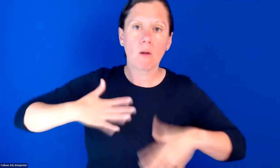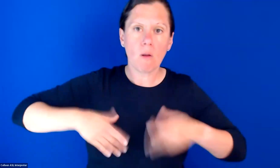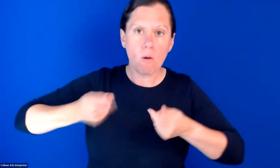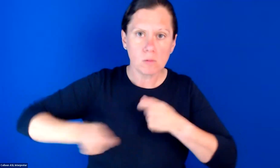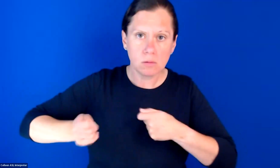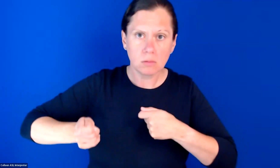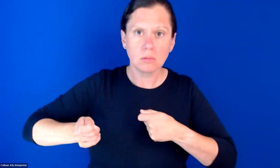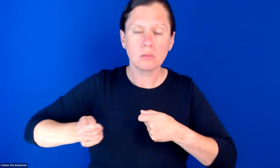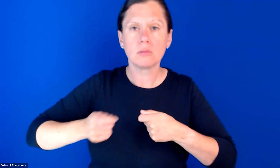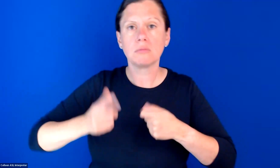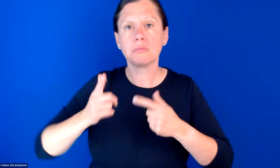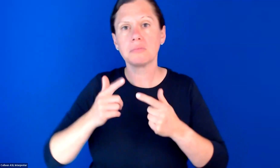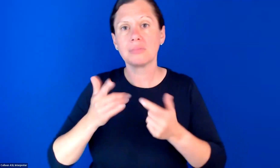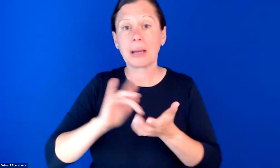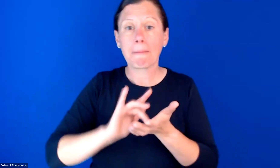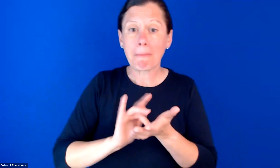taking medications.